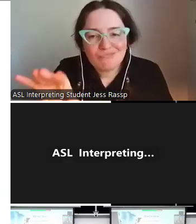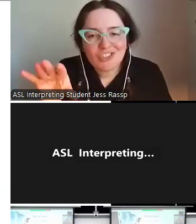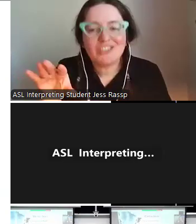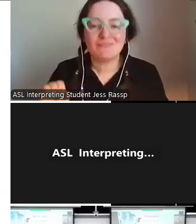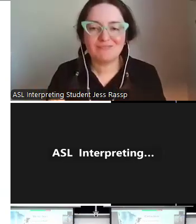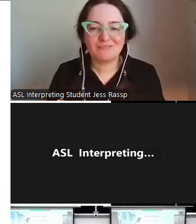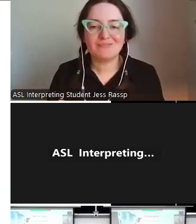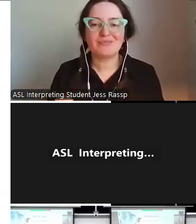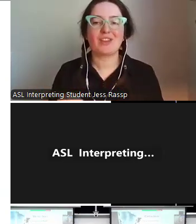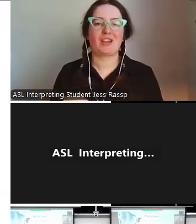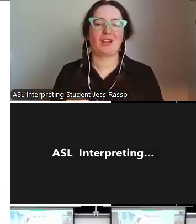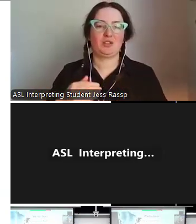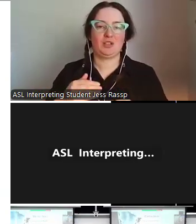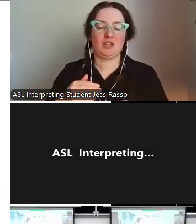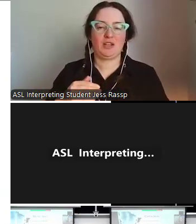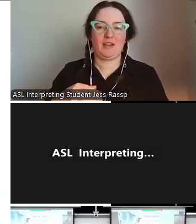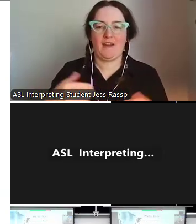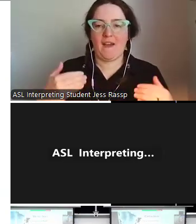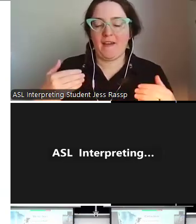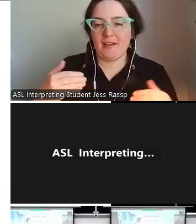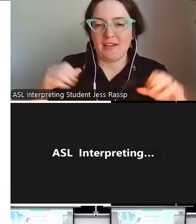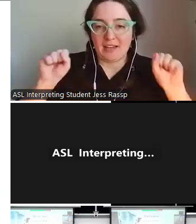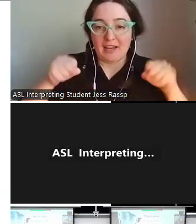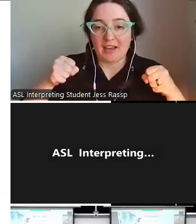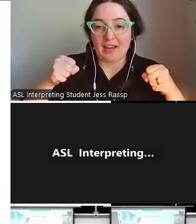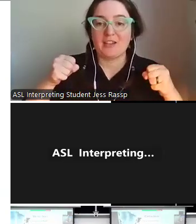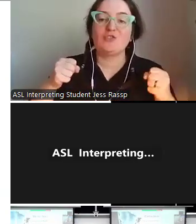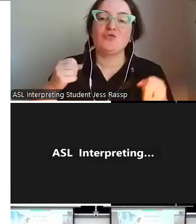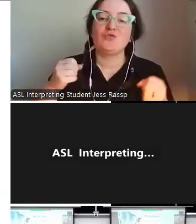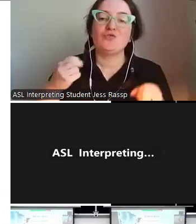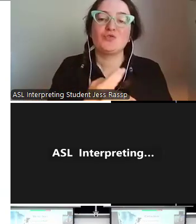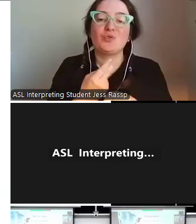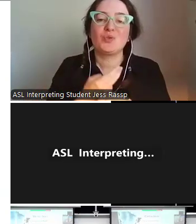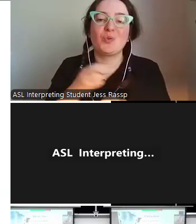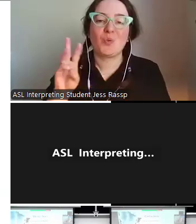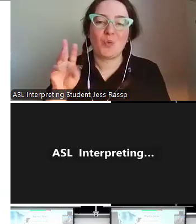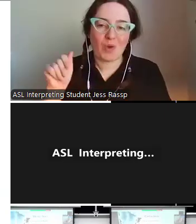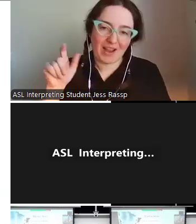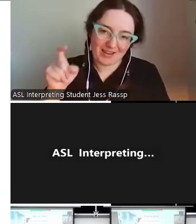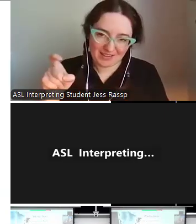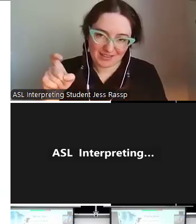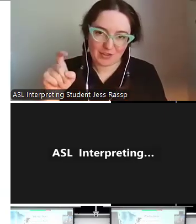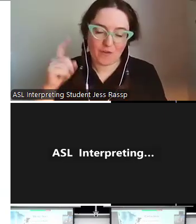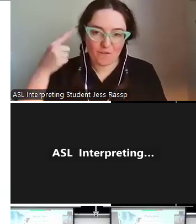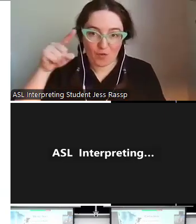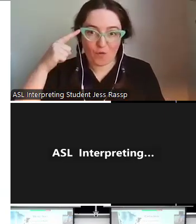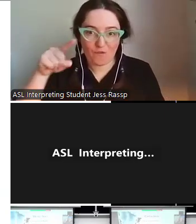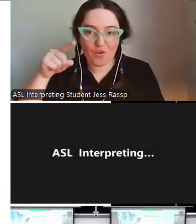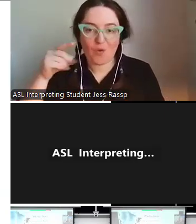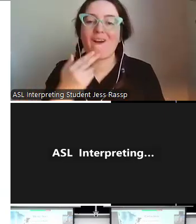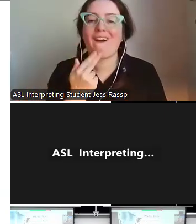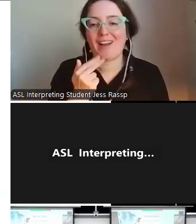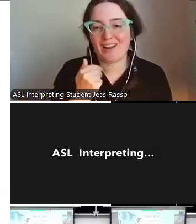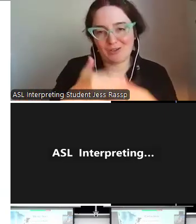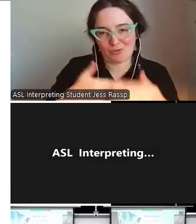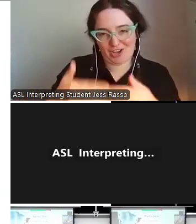these essentially cells that are producing this wax, and that wax can be used to create the honeycomb. All right. Thought that was interesting.